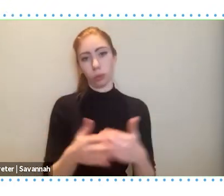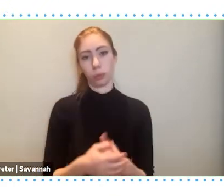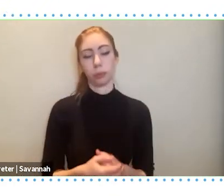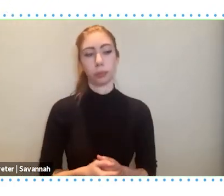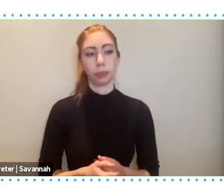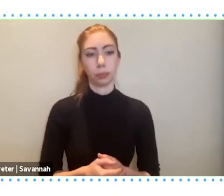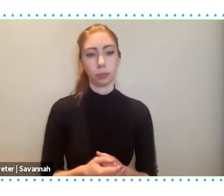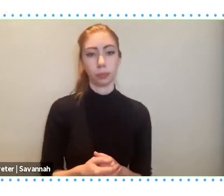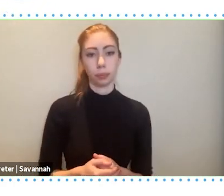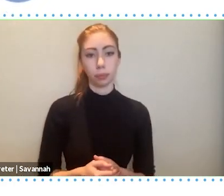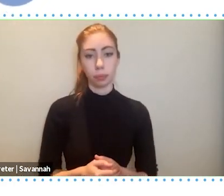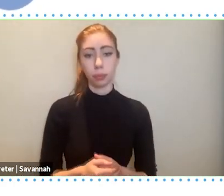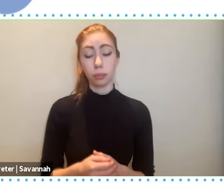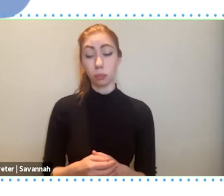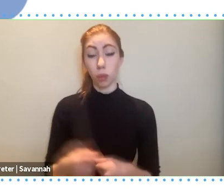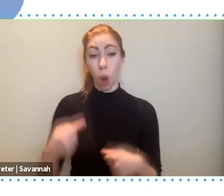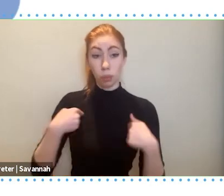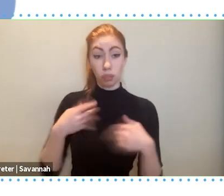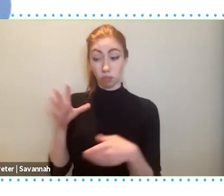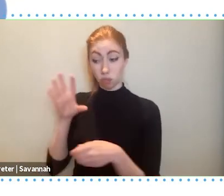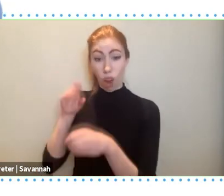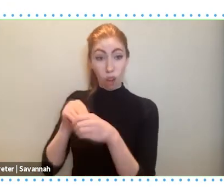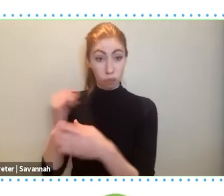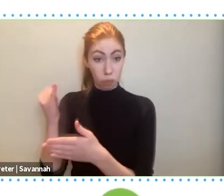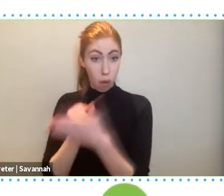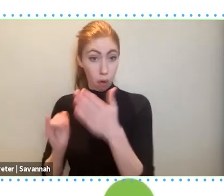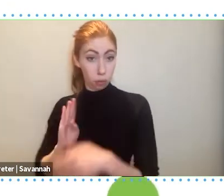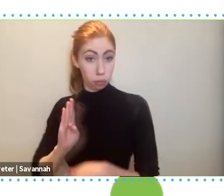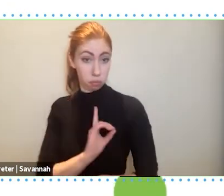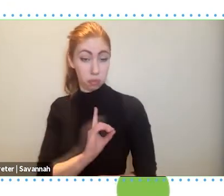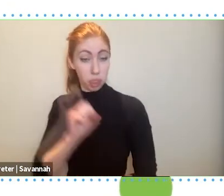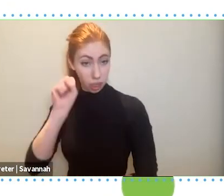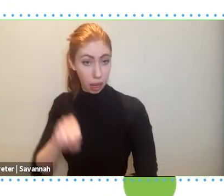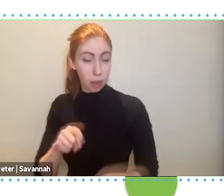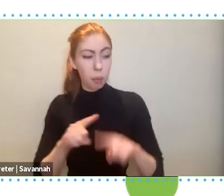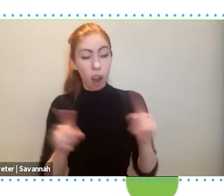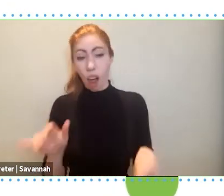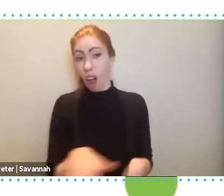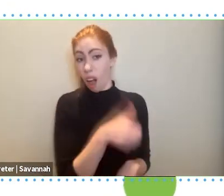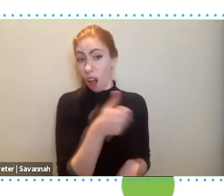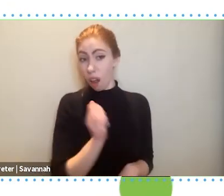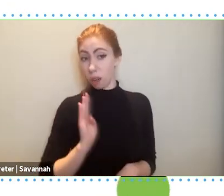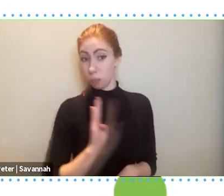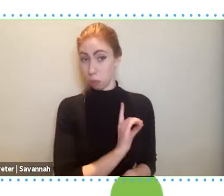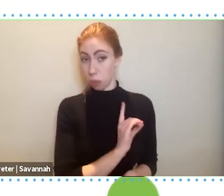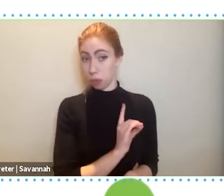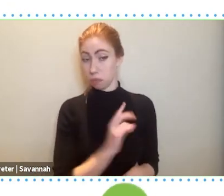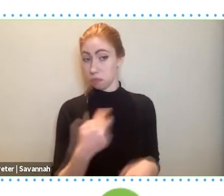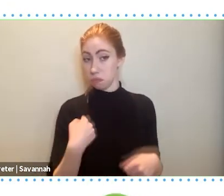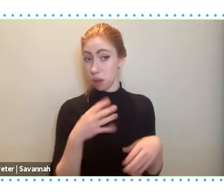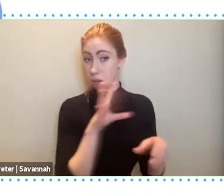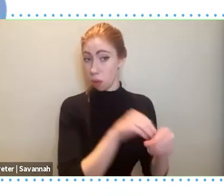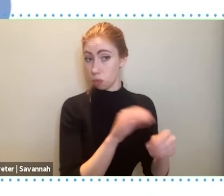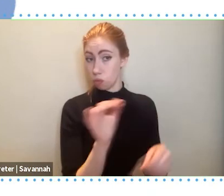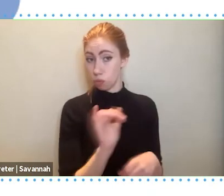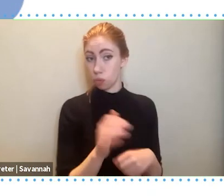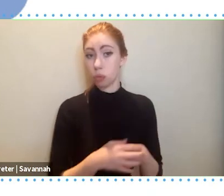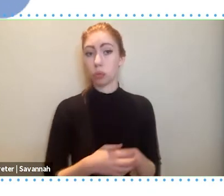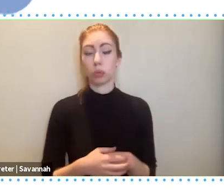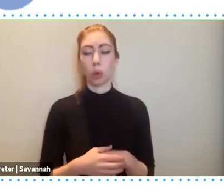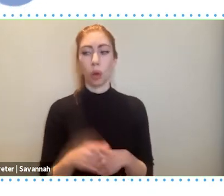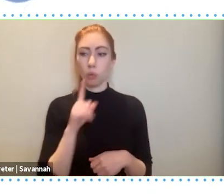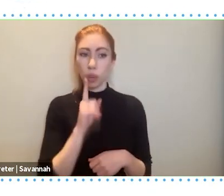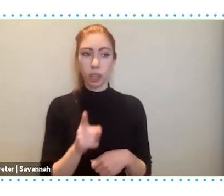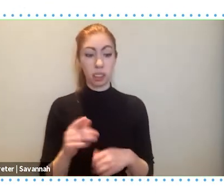business and the arts, and I see a lot of takeaways regarding strengthening and deepening practices and reflections on this.